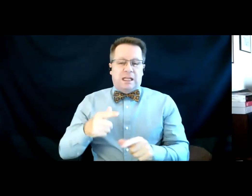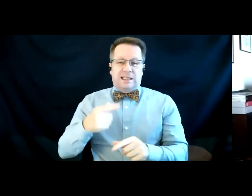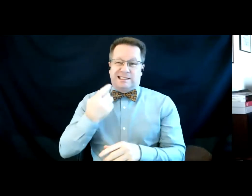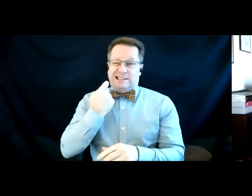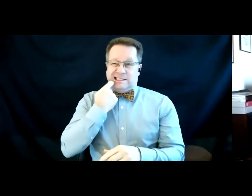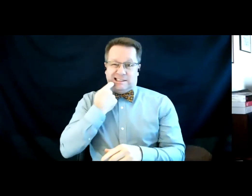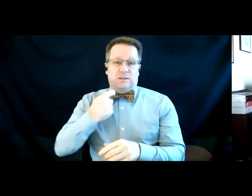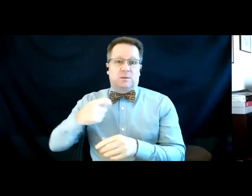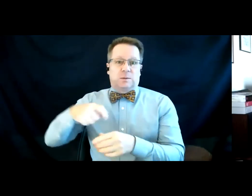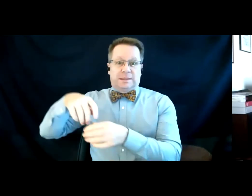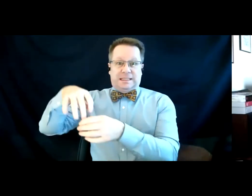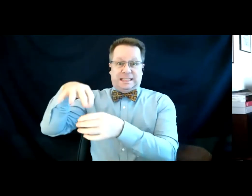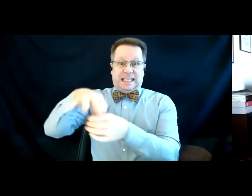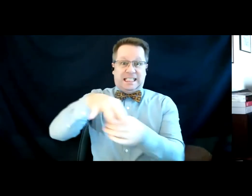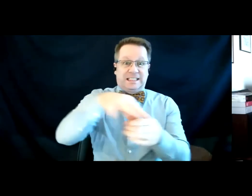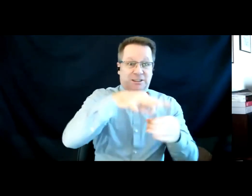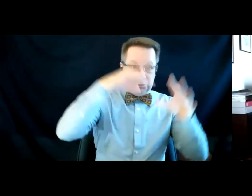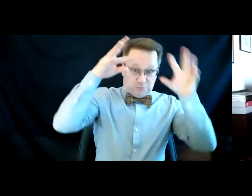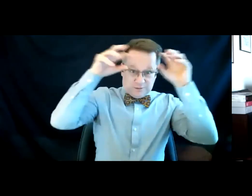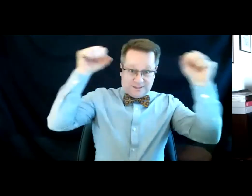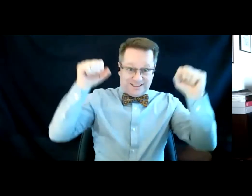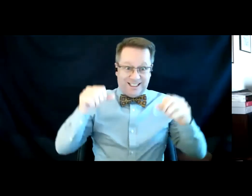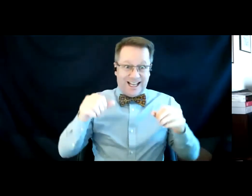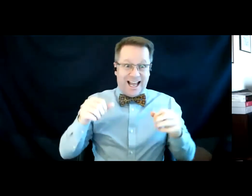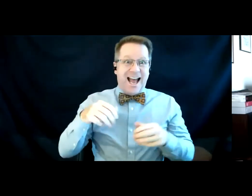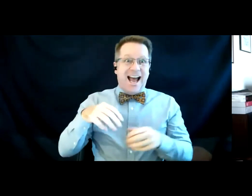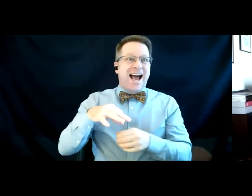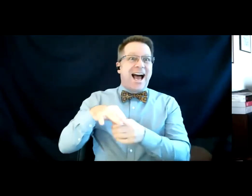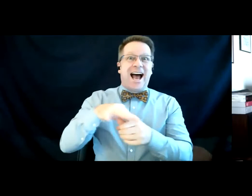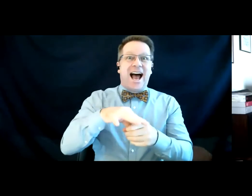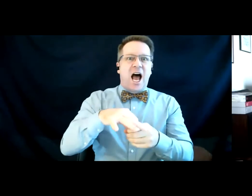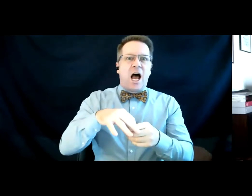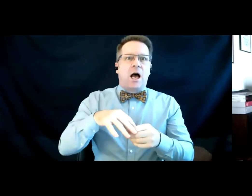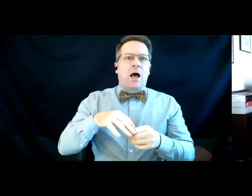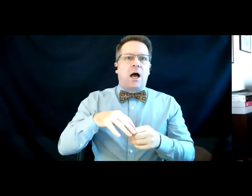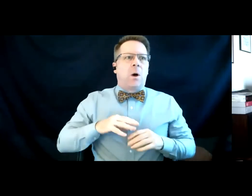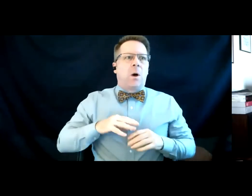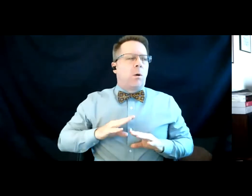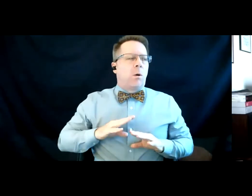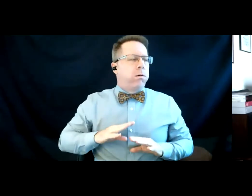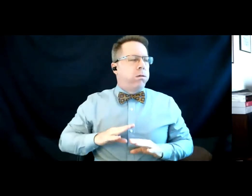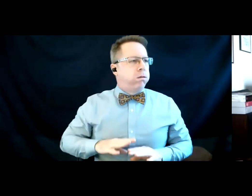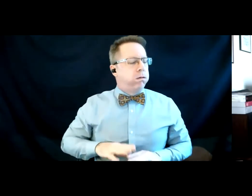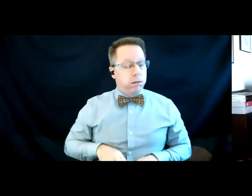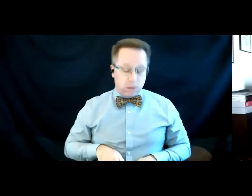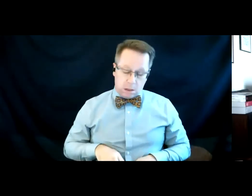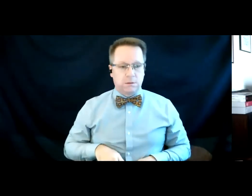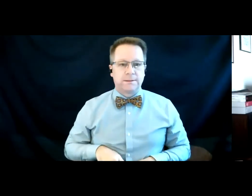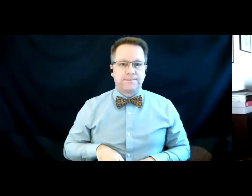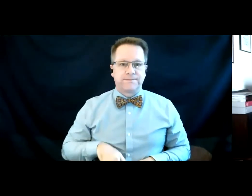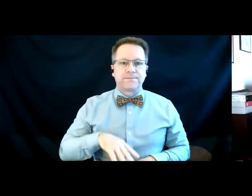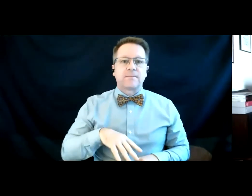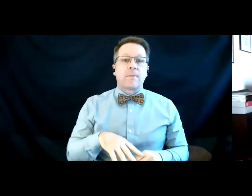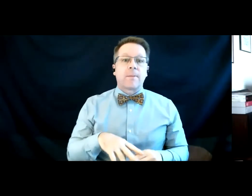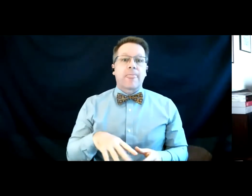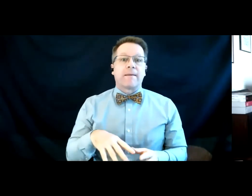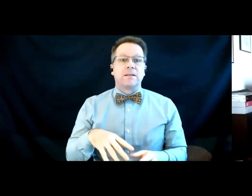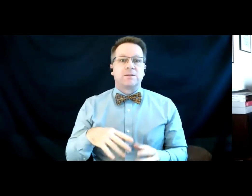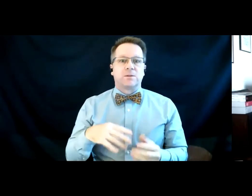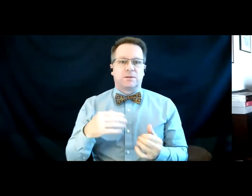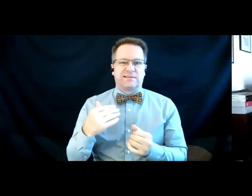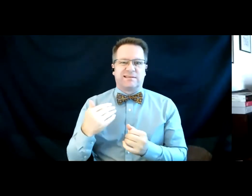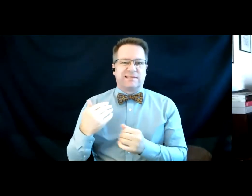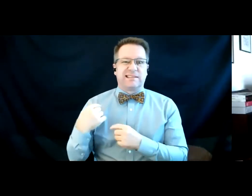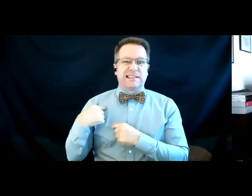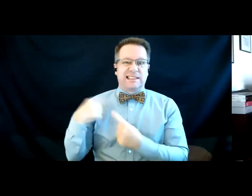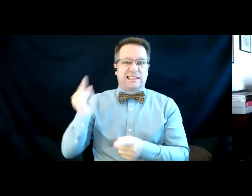outcome. We'll all be glad to see the back of this particular president who's been so disastrous for civil rights